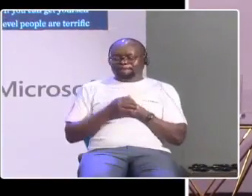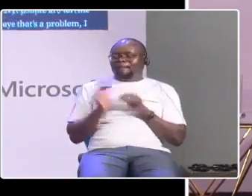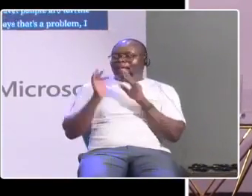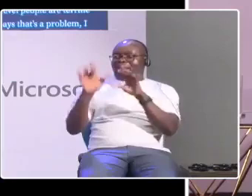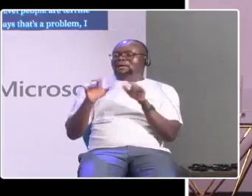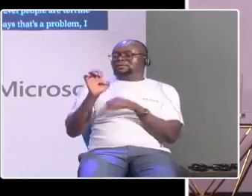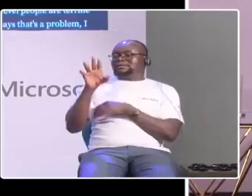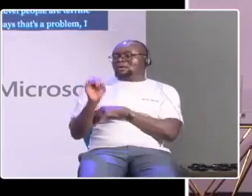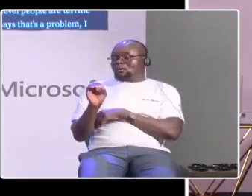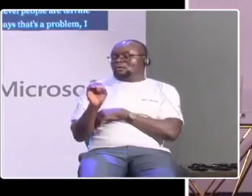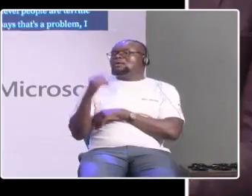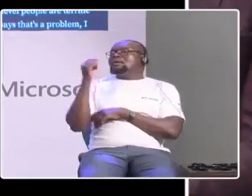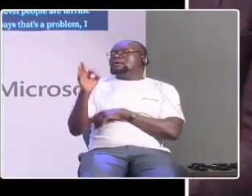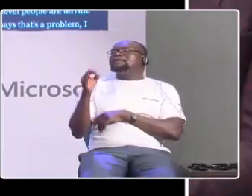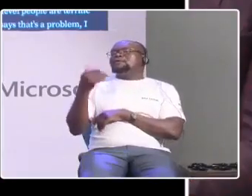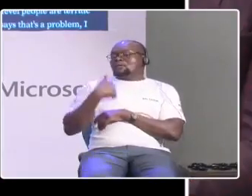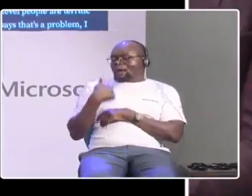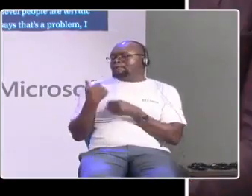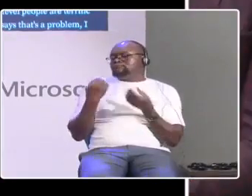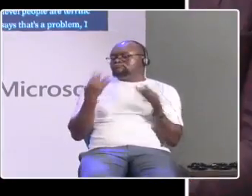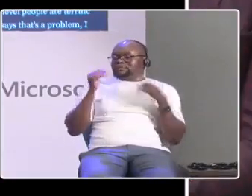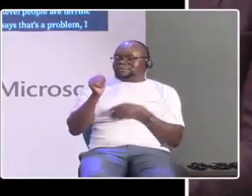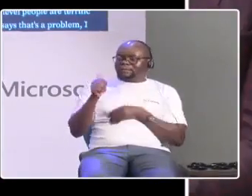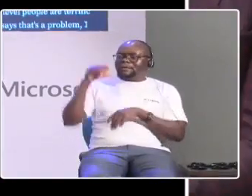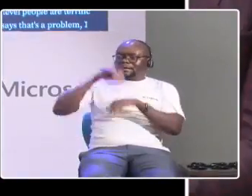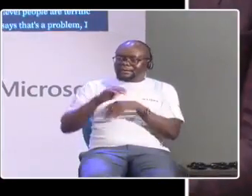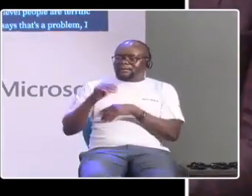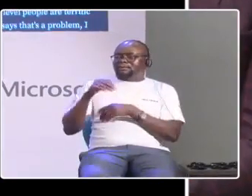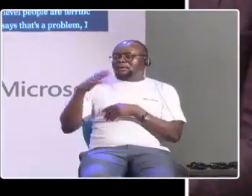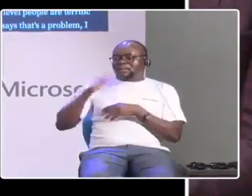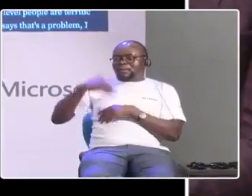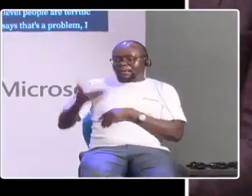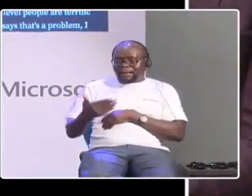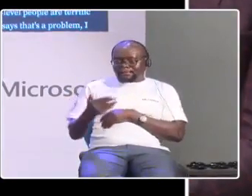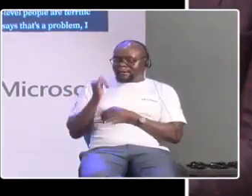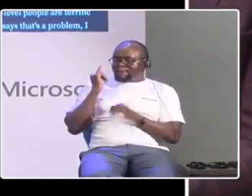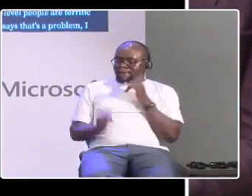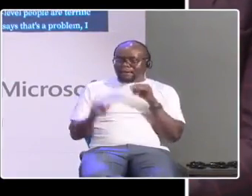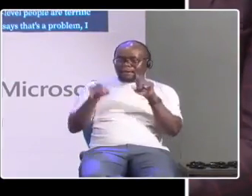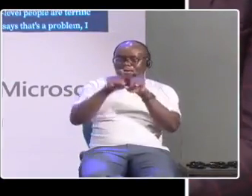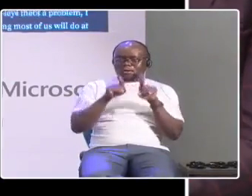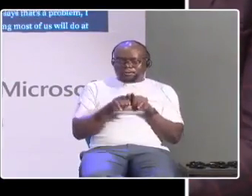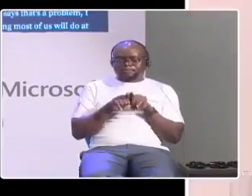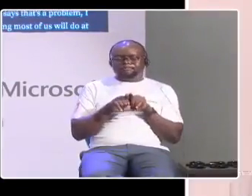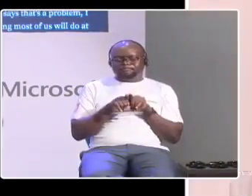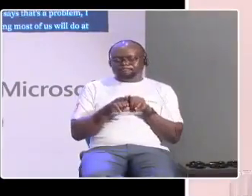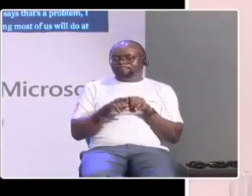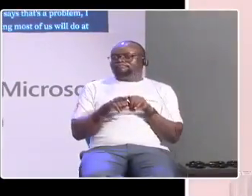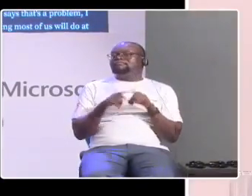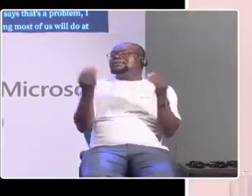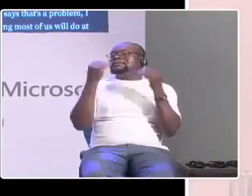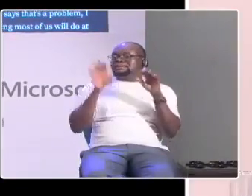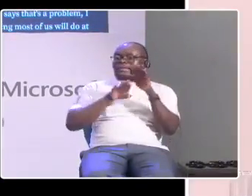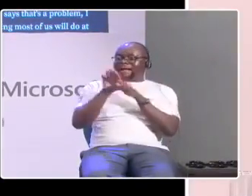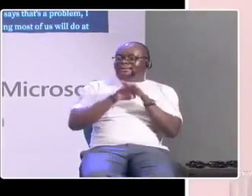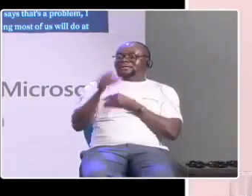to the CEO unless you're VinSurf. So getting those people in the mix is good. And then finally also, Teach Access was